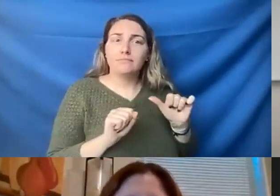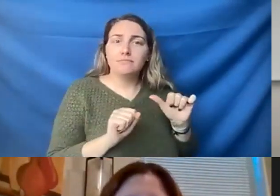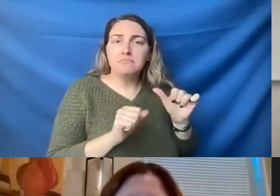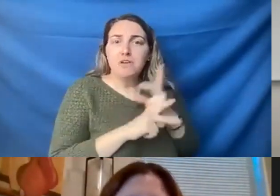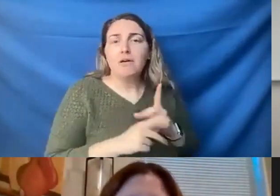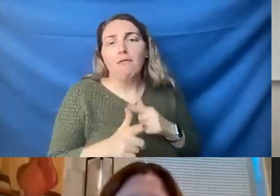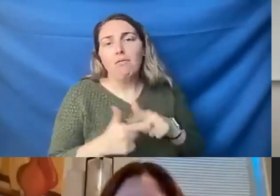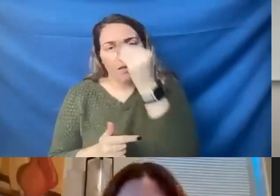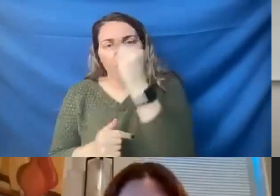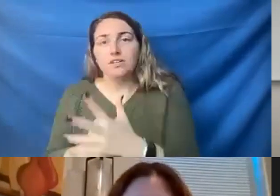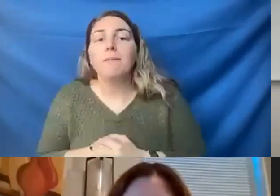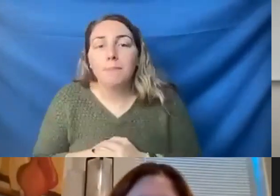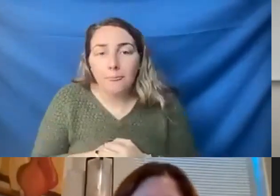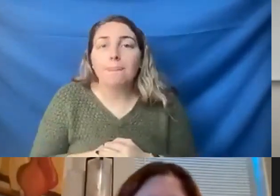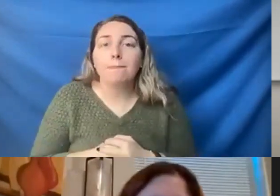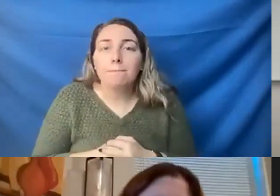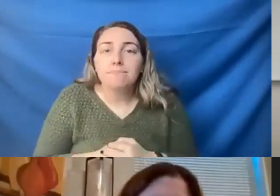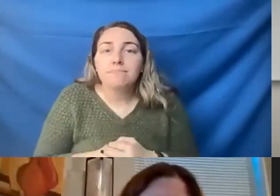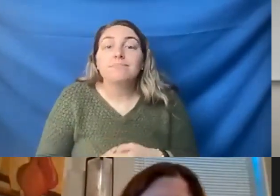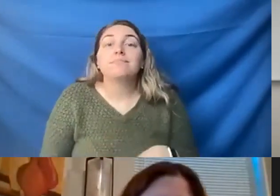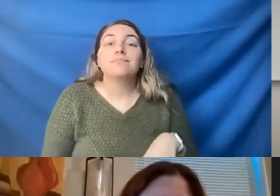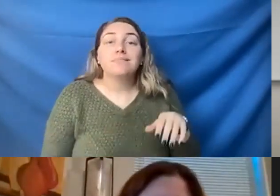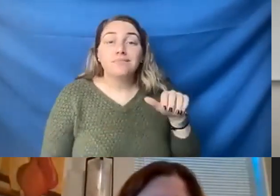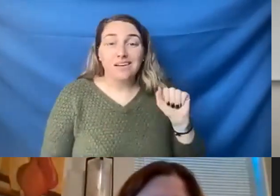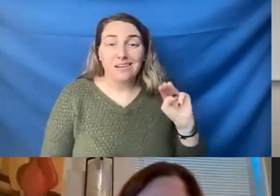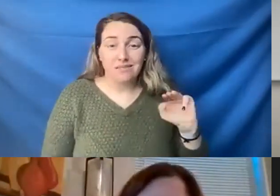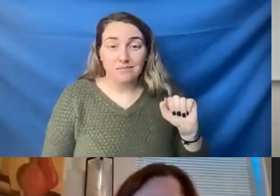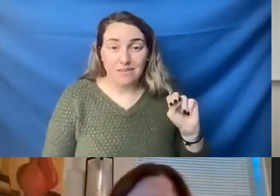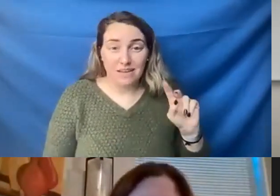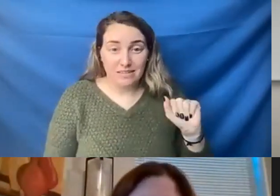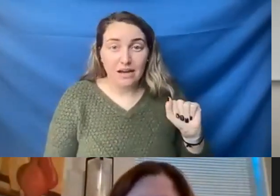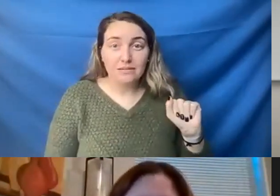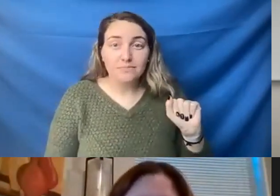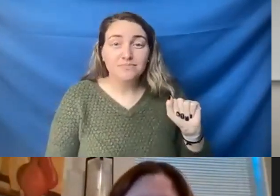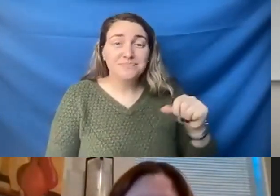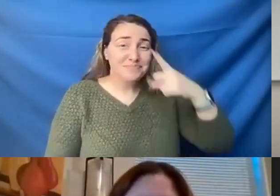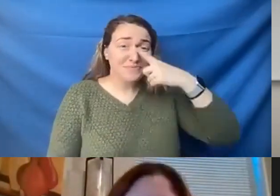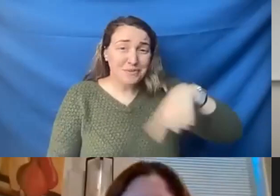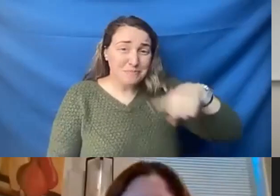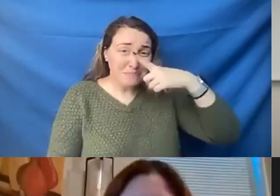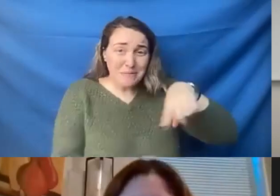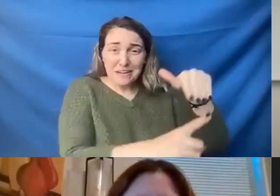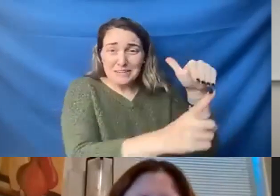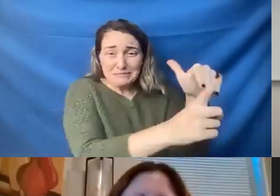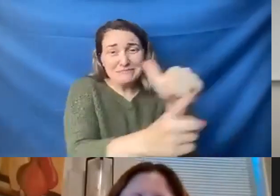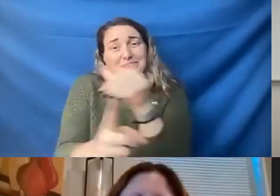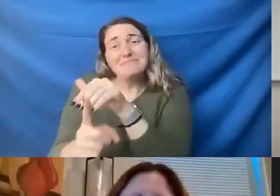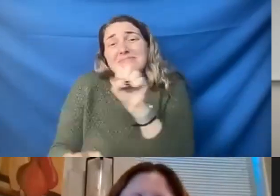want to remind people, if you have questions, please type them into the Q&A box as opposed to chat, because it's easier for us to